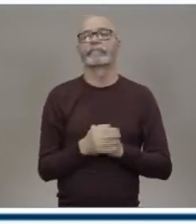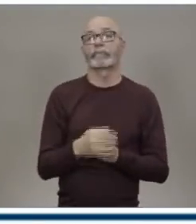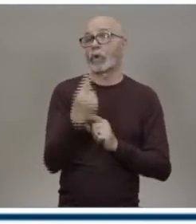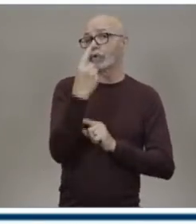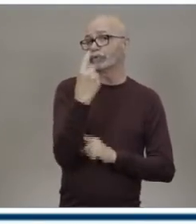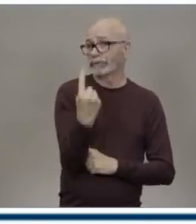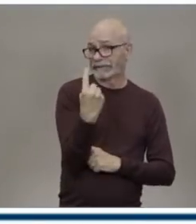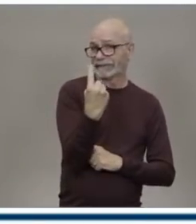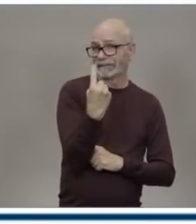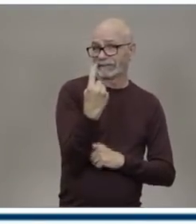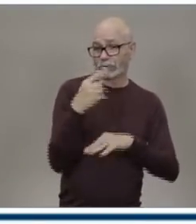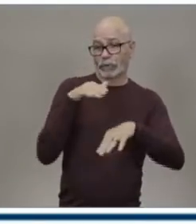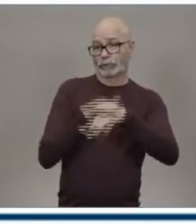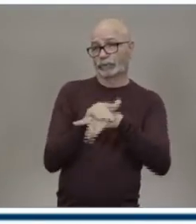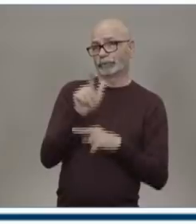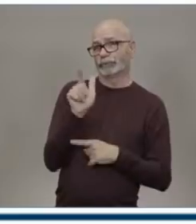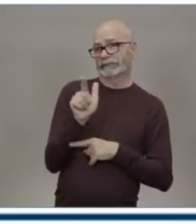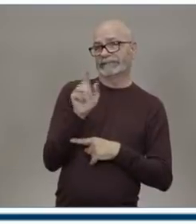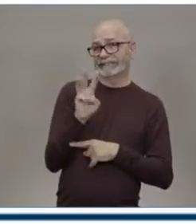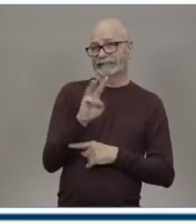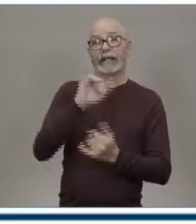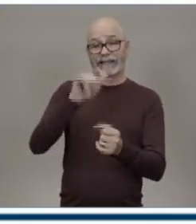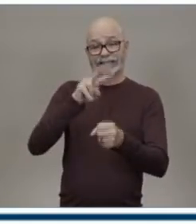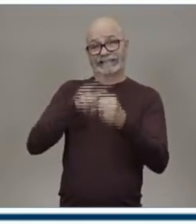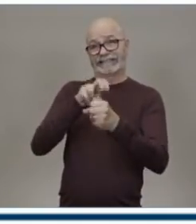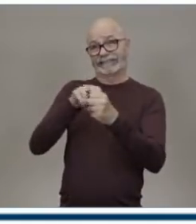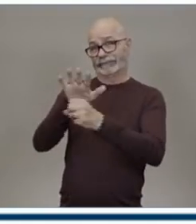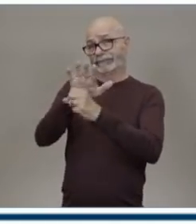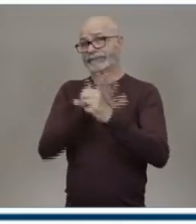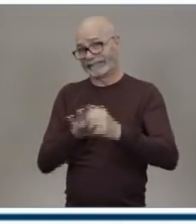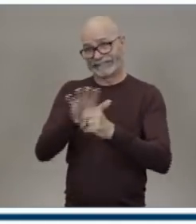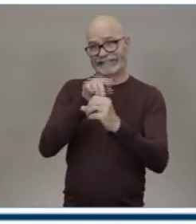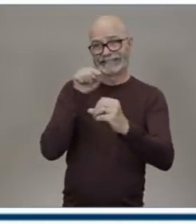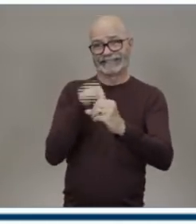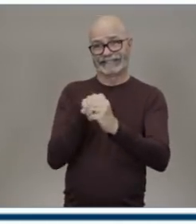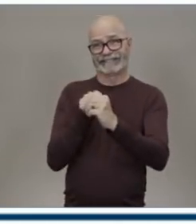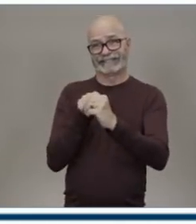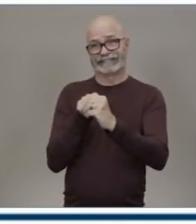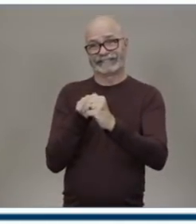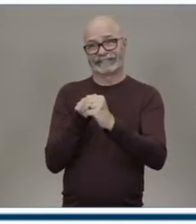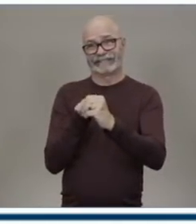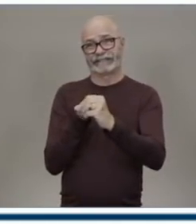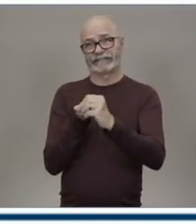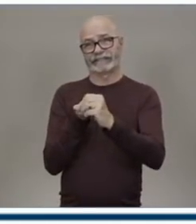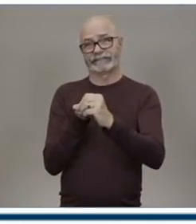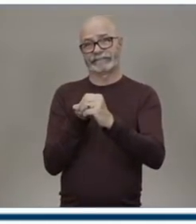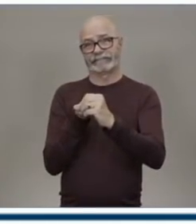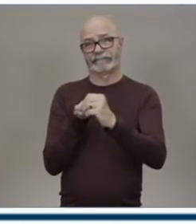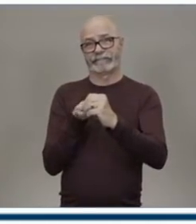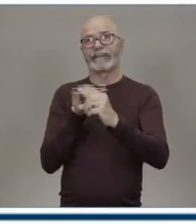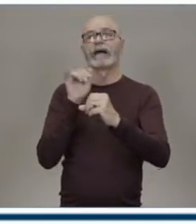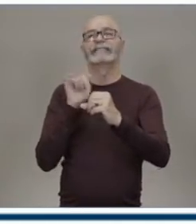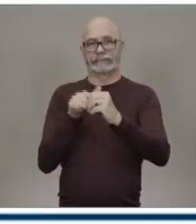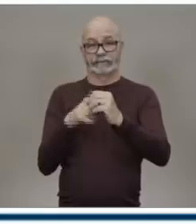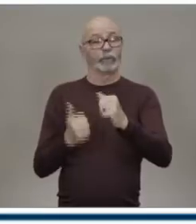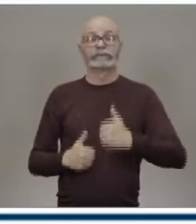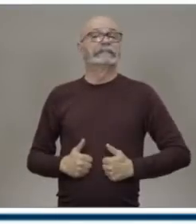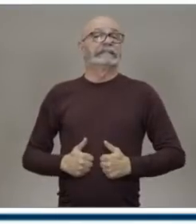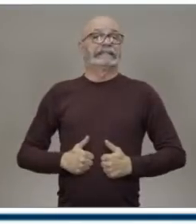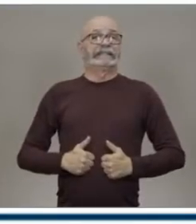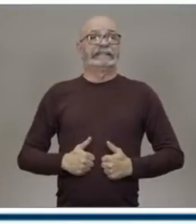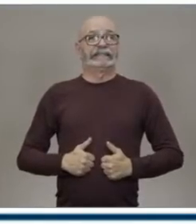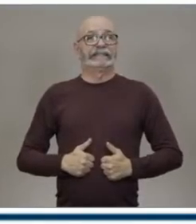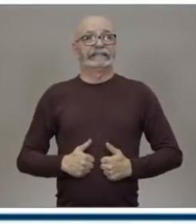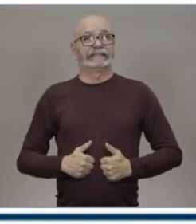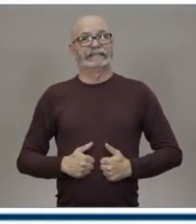reported on the 24th in Central Zone was an assisted living facility employee, and that was